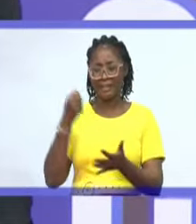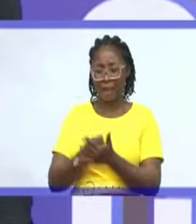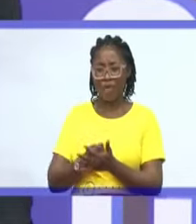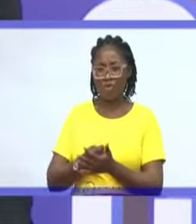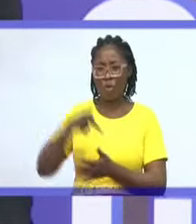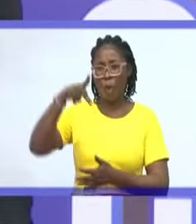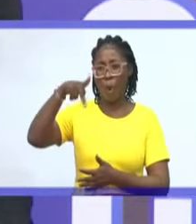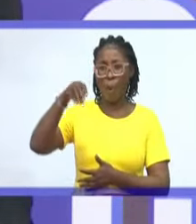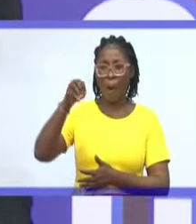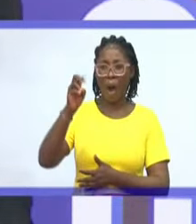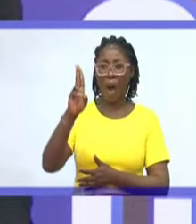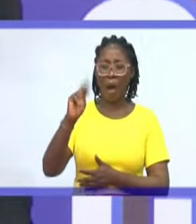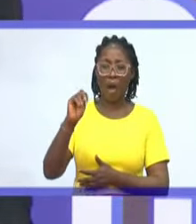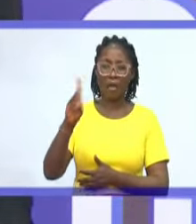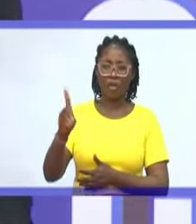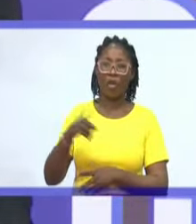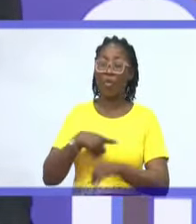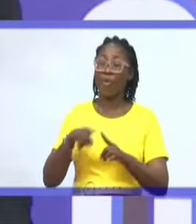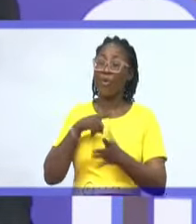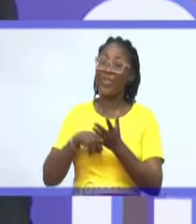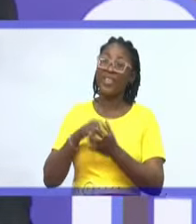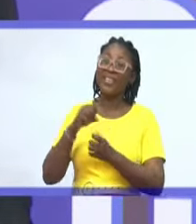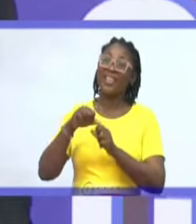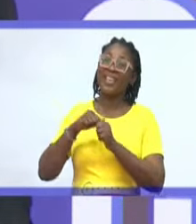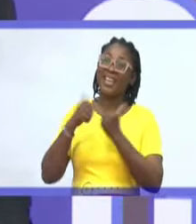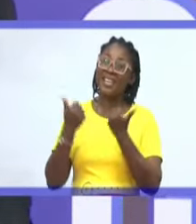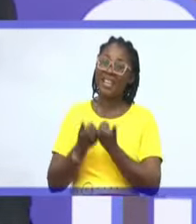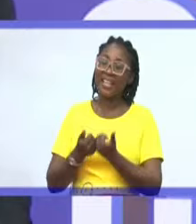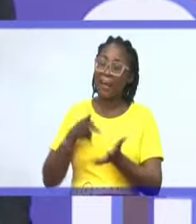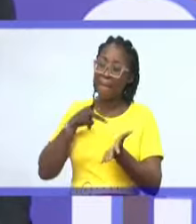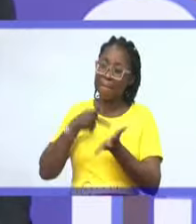£400,000. But this agency paid